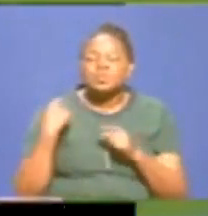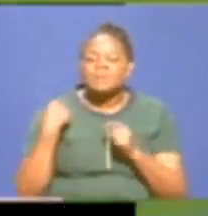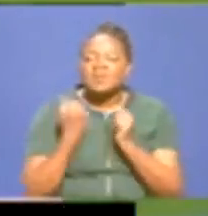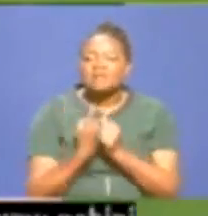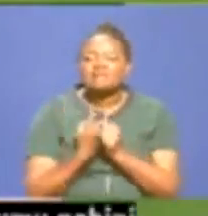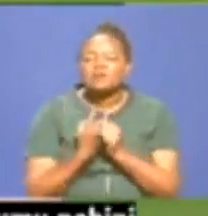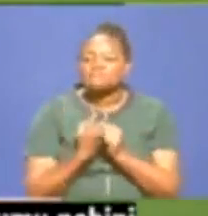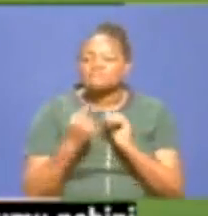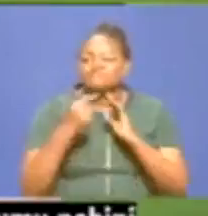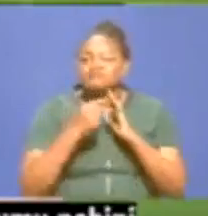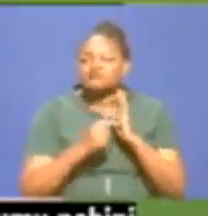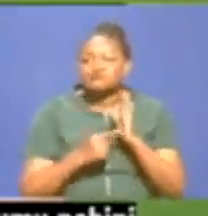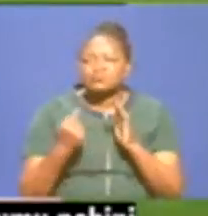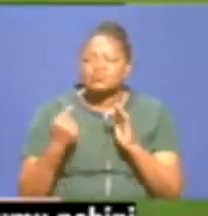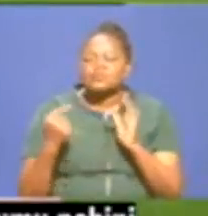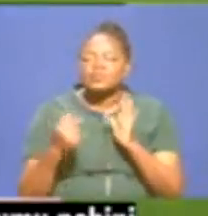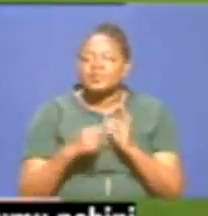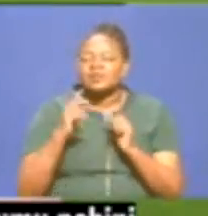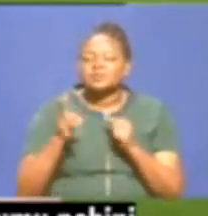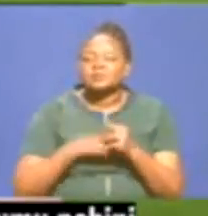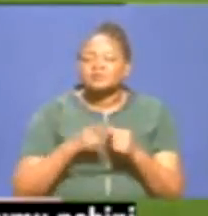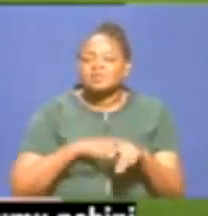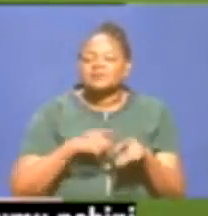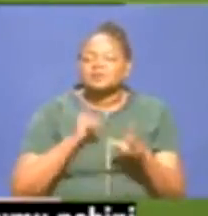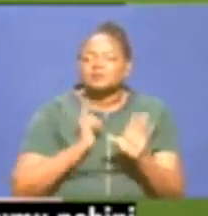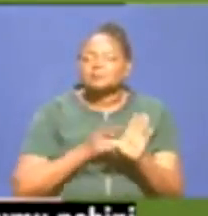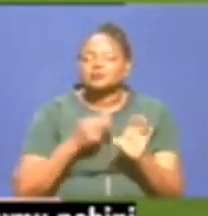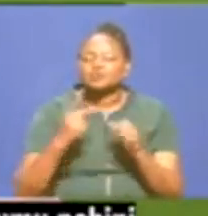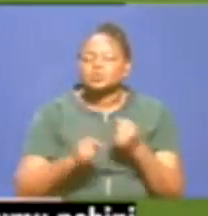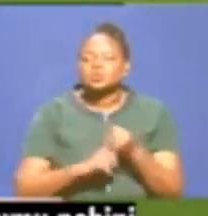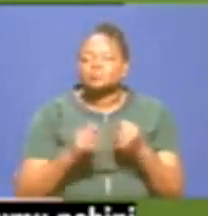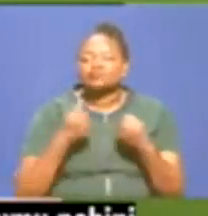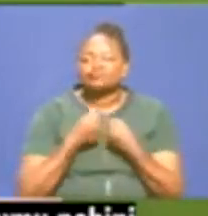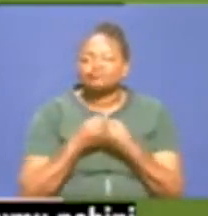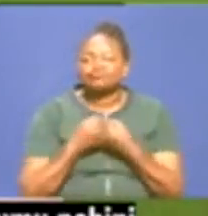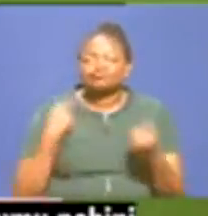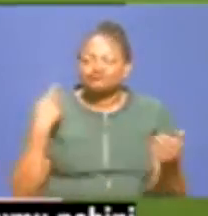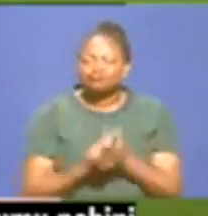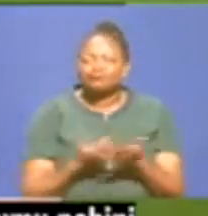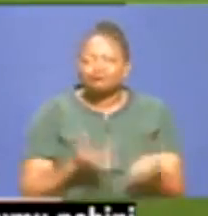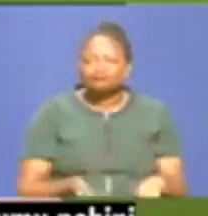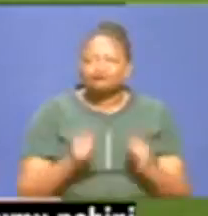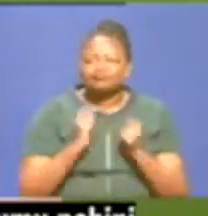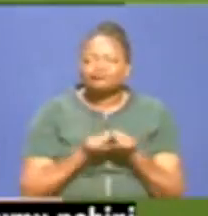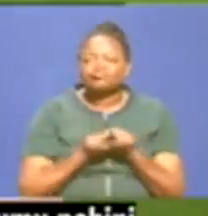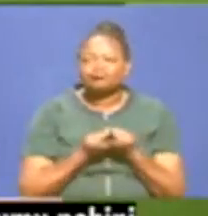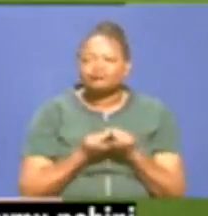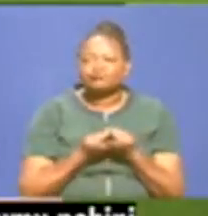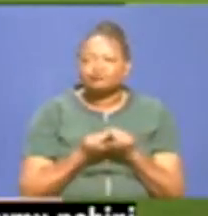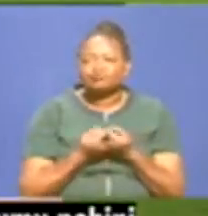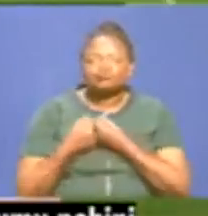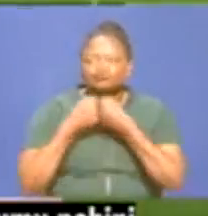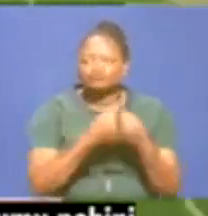alama 37 baada ya kushiriki kwenye mechi 26 kufikia sasa. Timu hiyo imeratibiwa kuchuana na